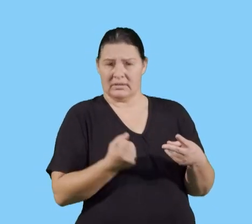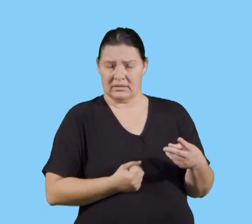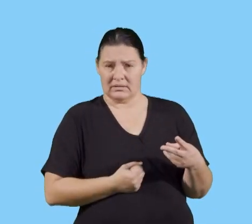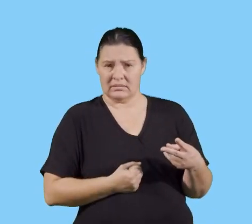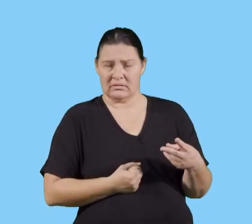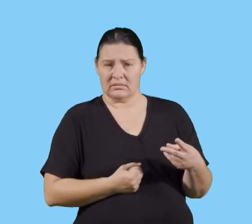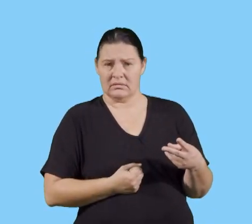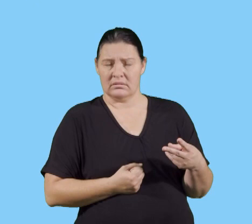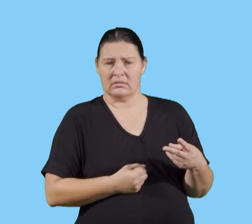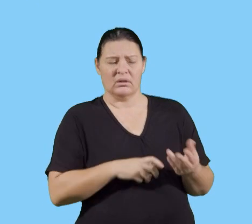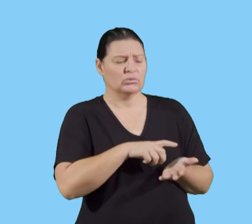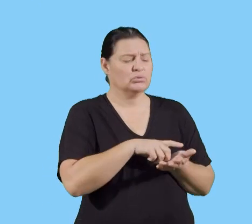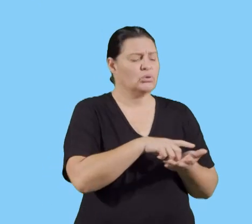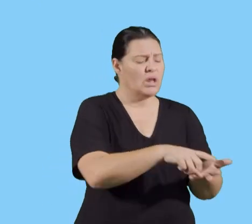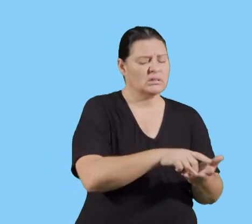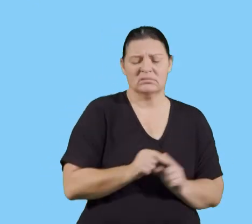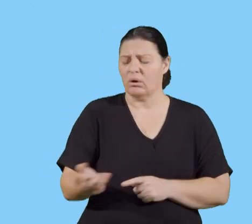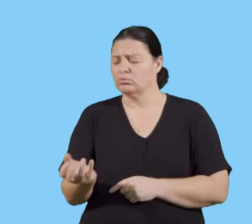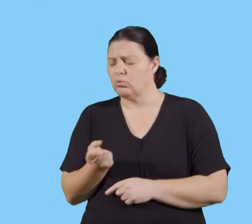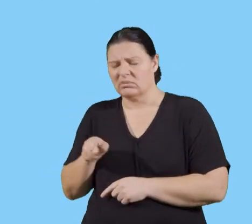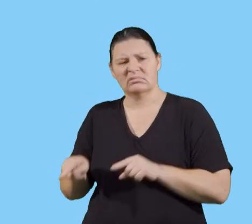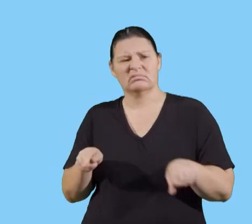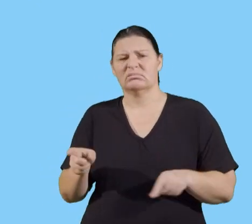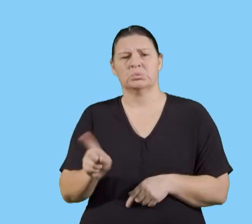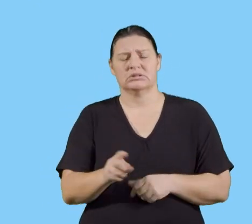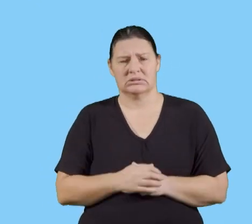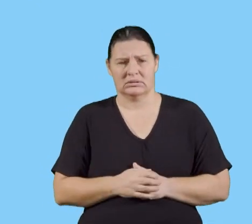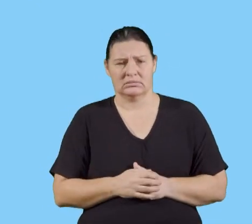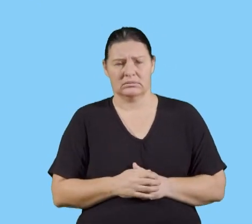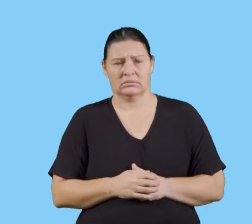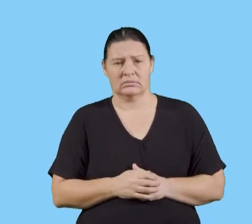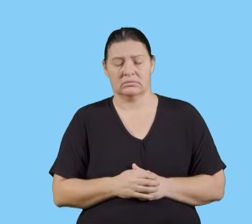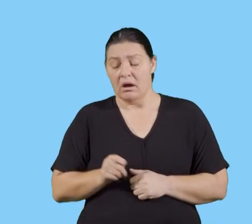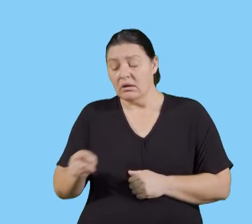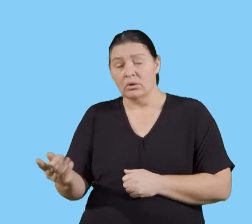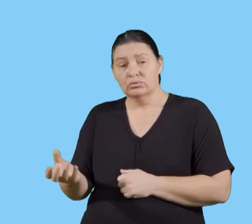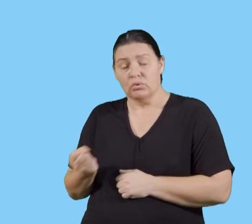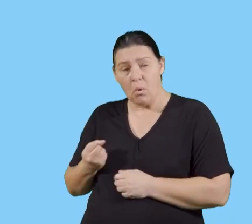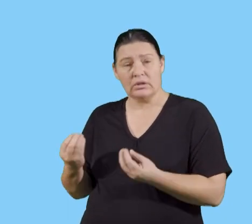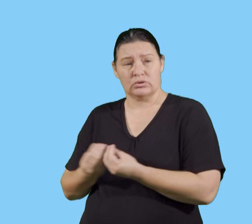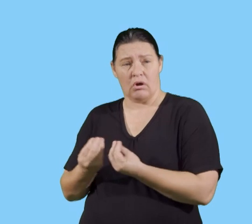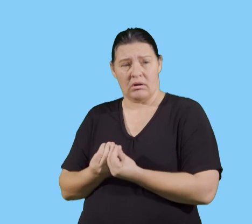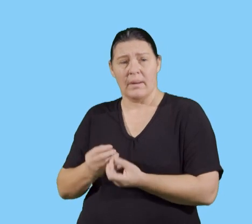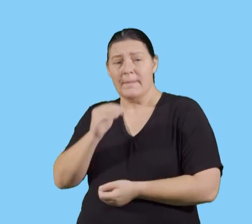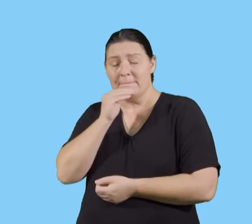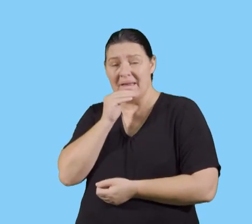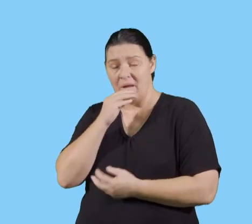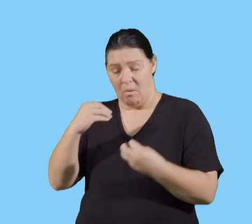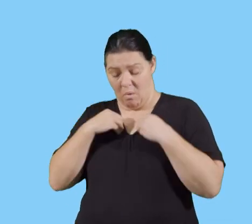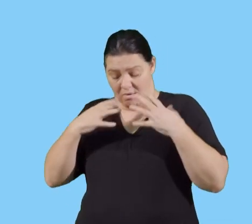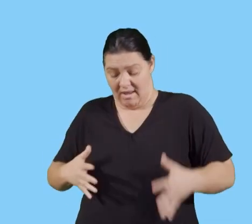drawings. What are donations and what are drawings? Drawings of stock, this is when the